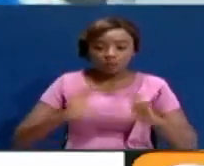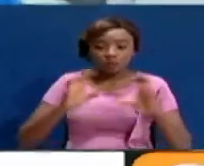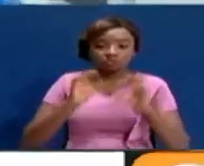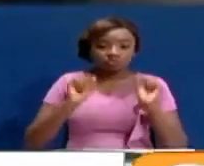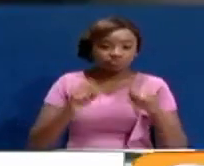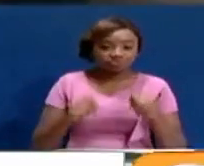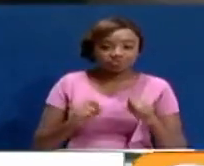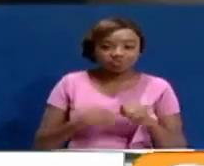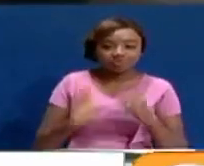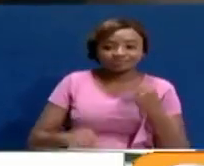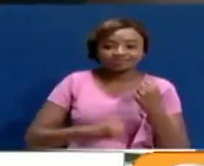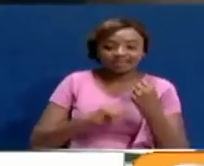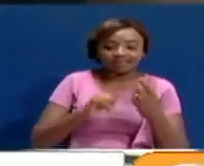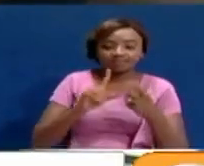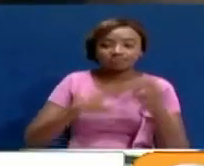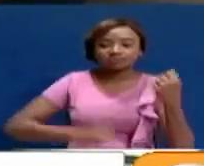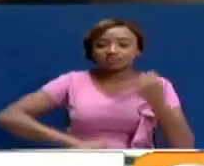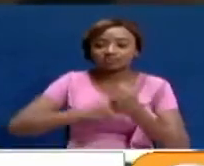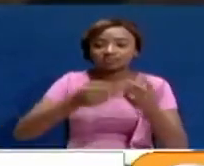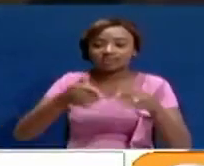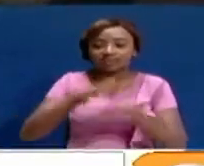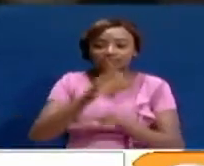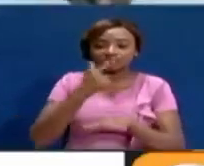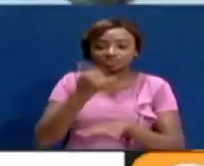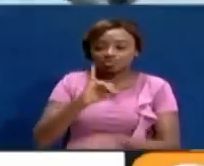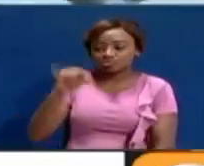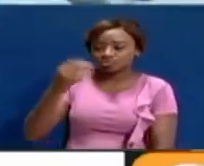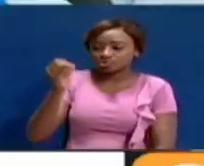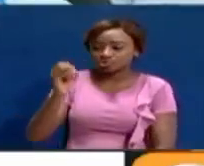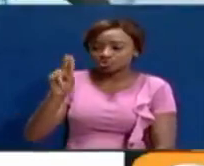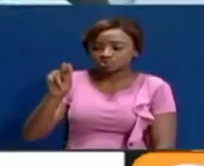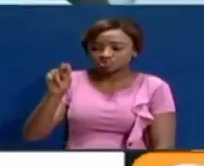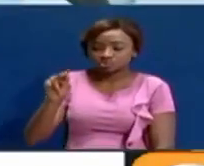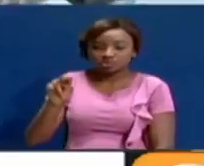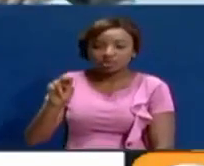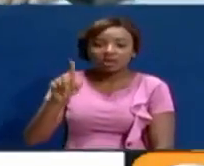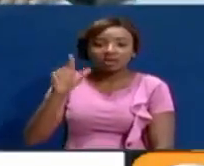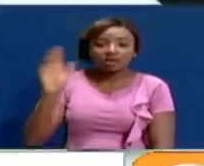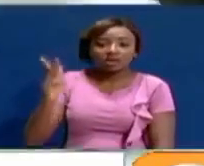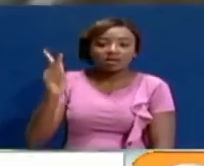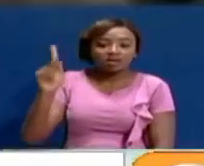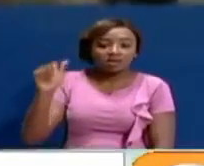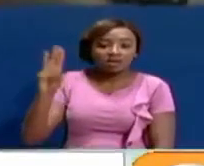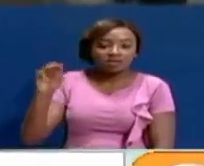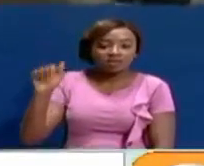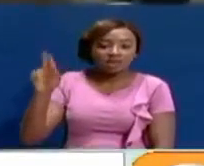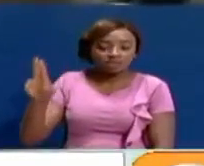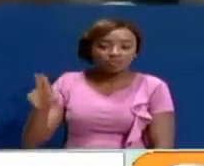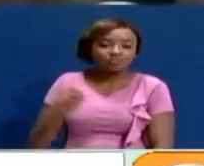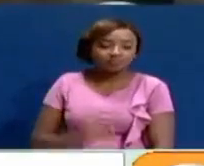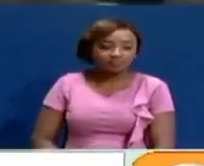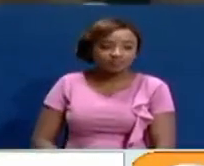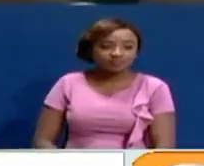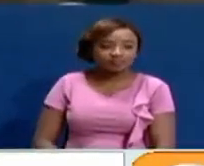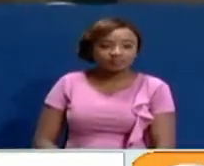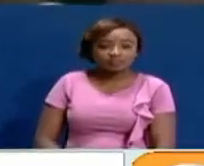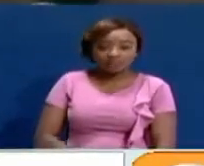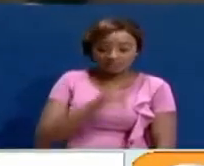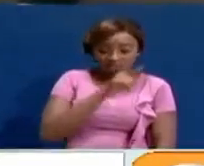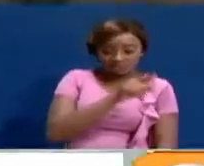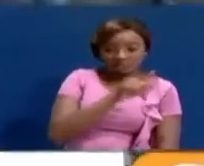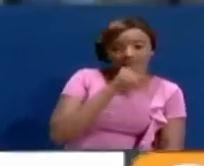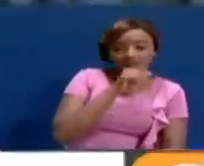be assisted by former Kenya U20 coach John Kamau, who has also served as Harambee Stars assistant coach. Kimanzi left